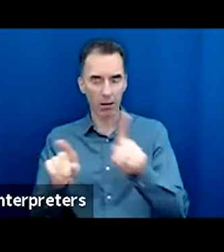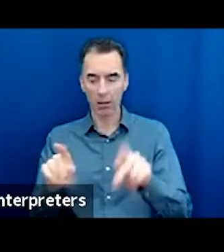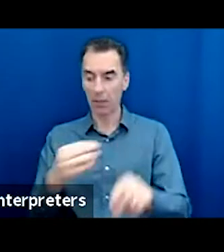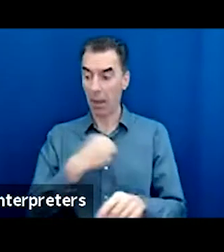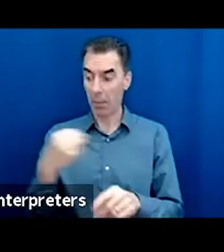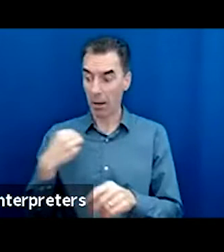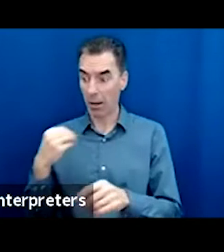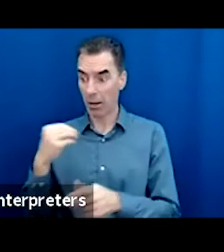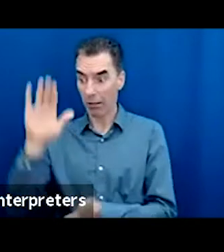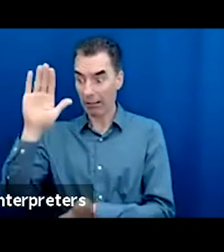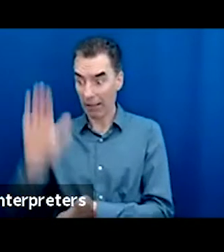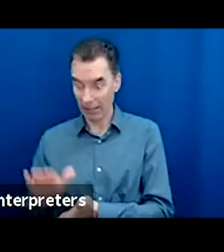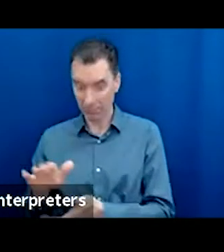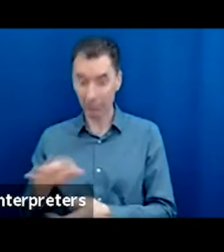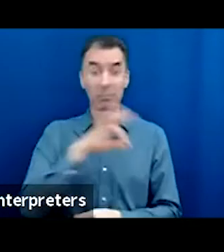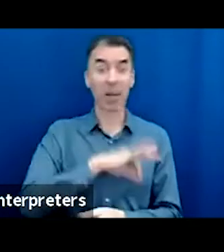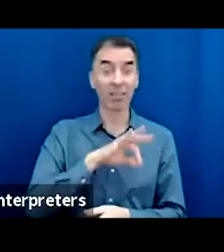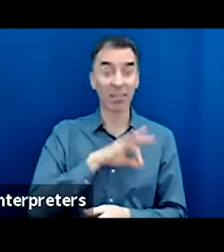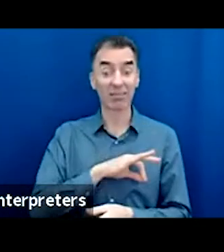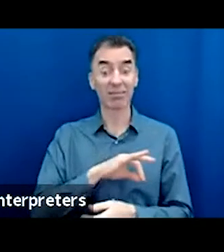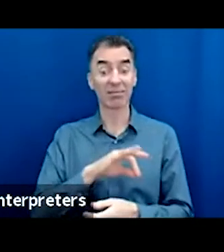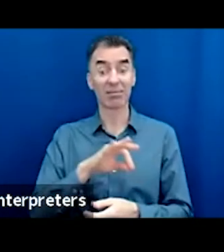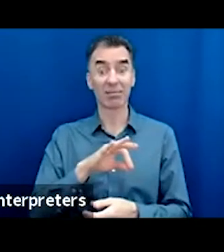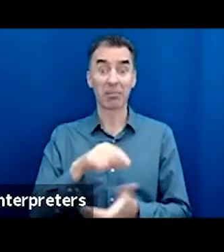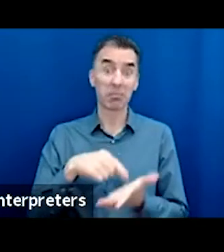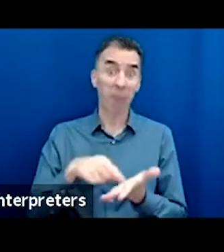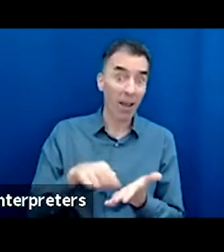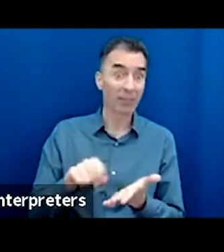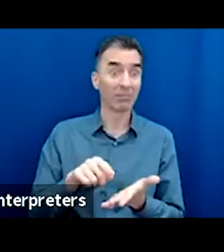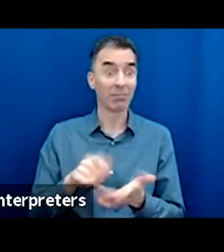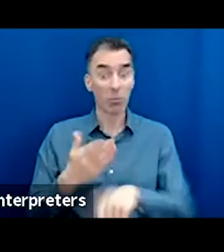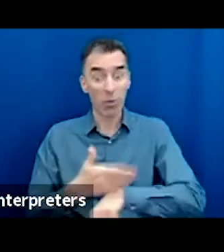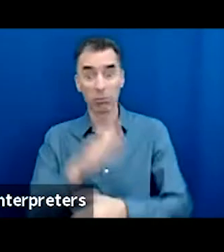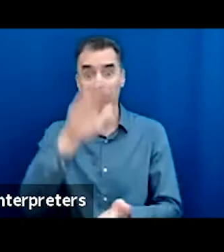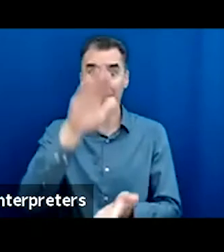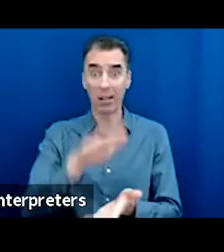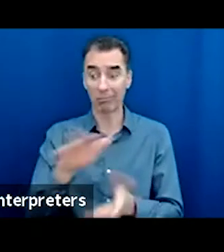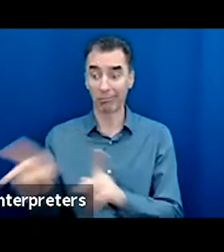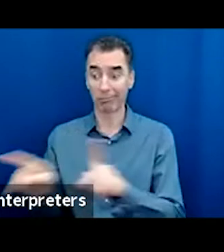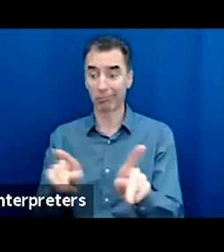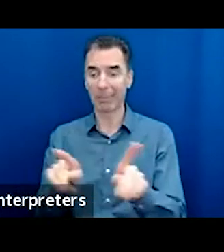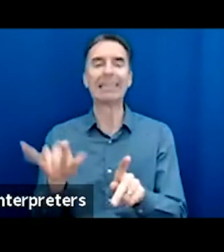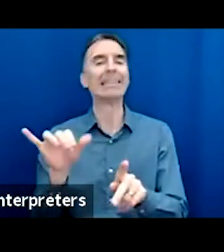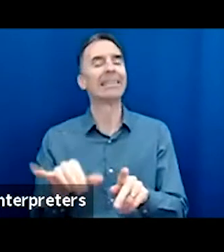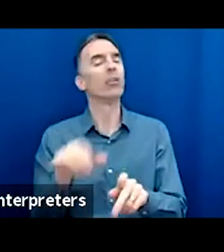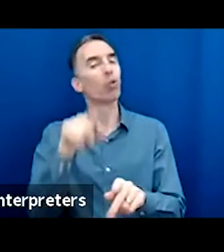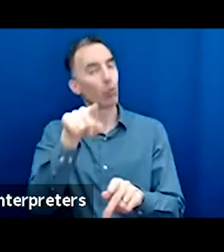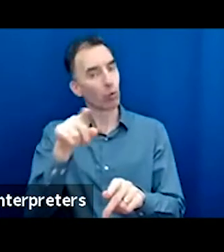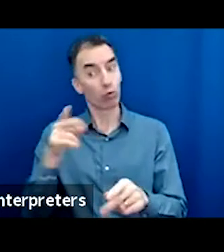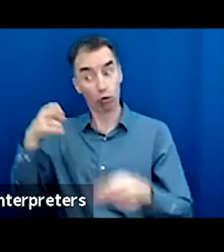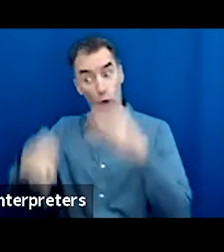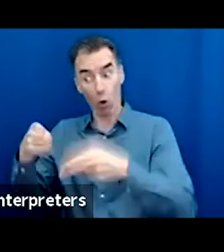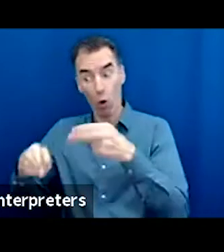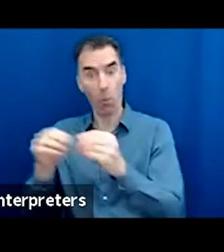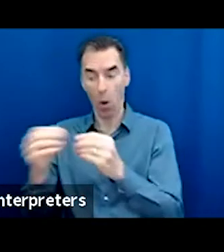membership and the amount of benefits and the positivity of pay and improvements that we can get. You need to join in order for